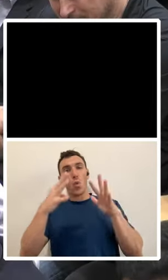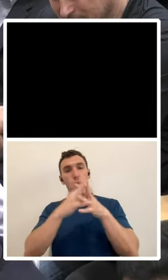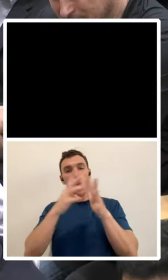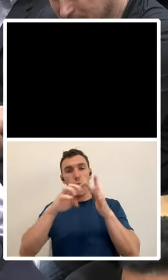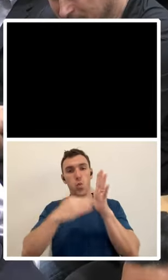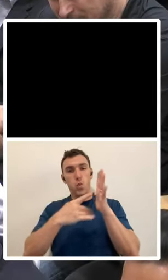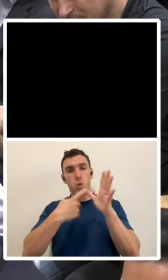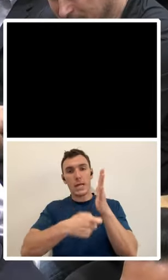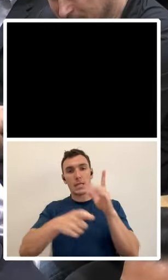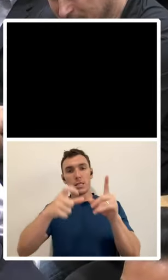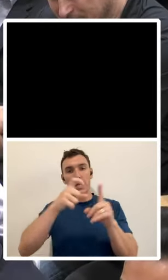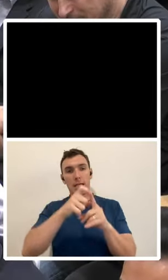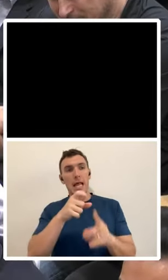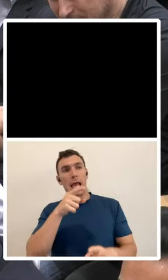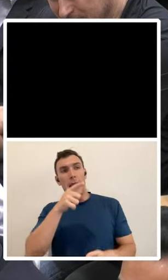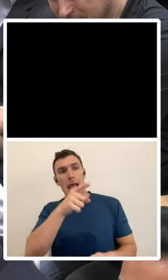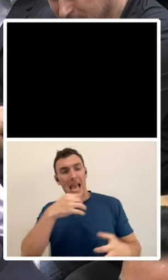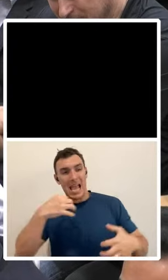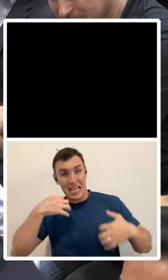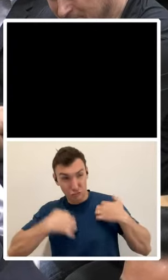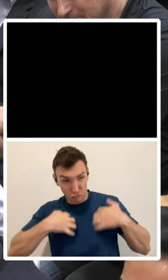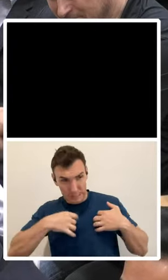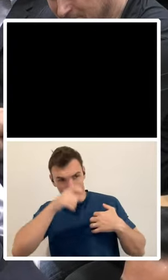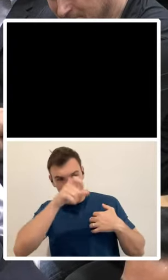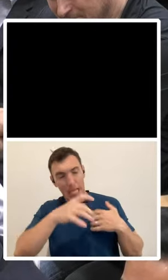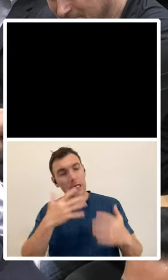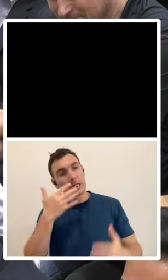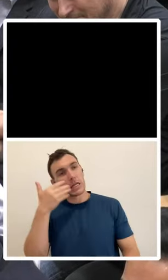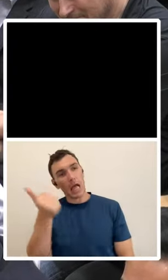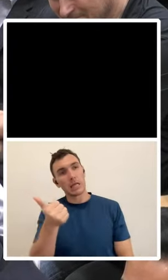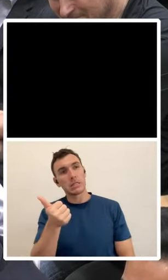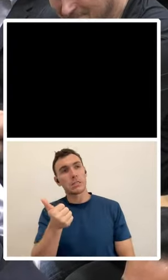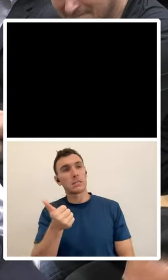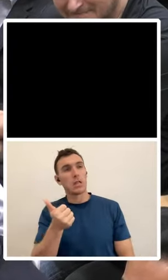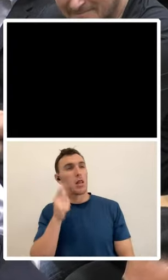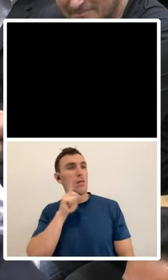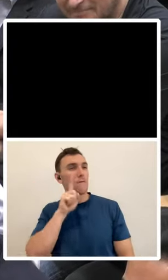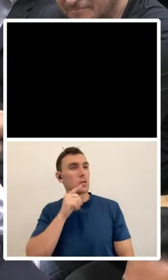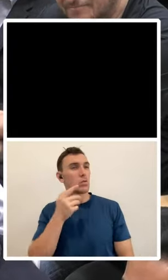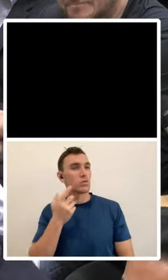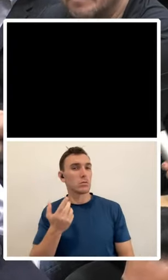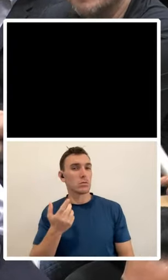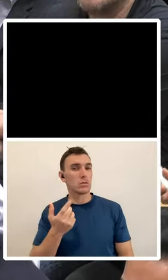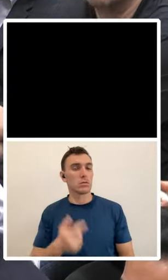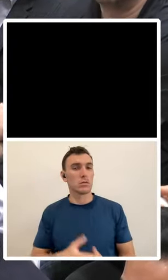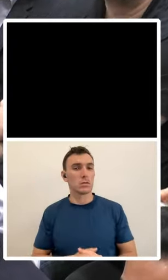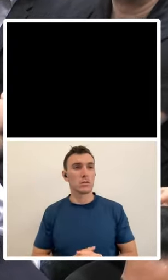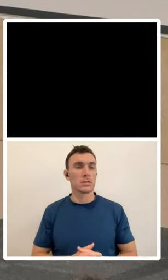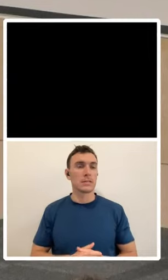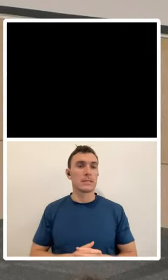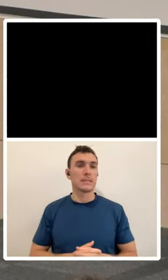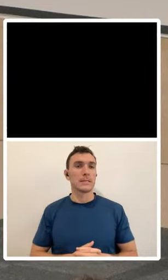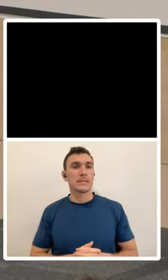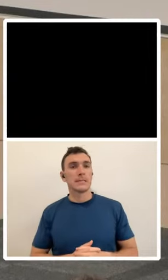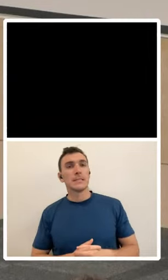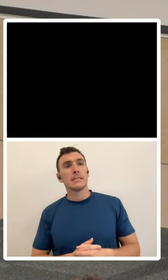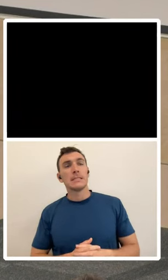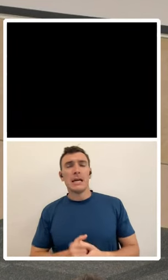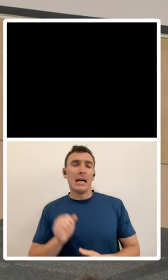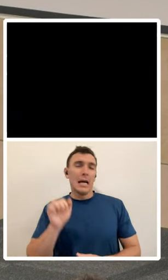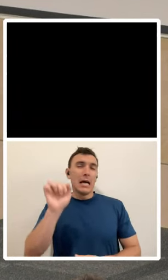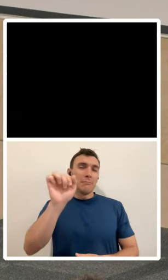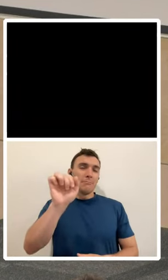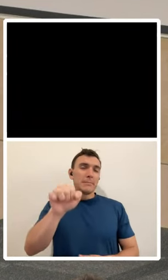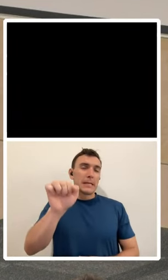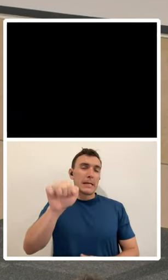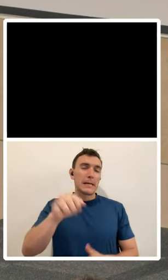on the trading floor in the book, but she came across very strongly for me. Yeah, it was a funny one. Like, I'm met to this.